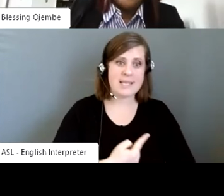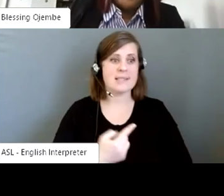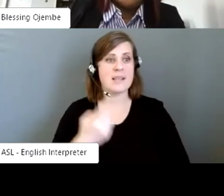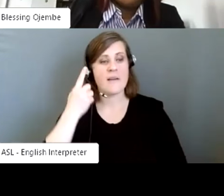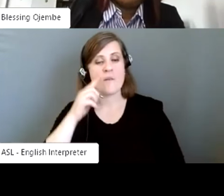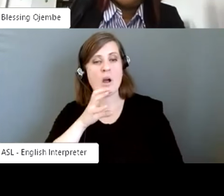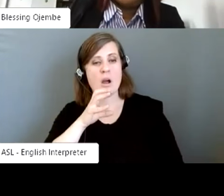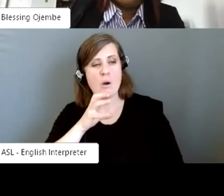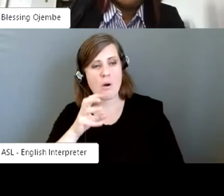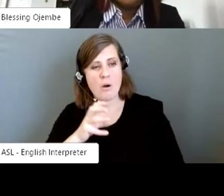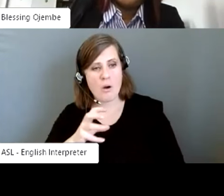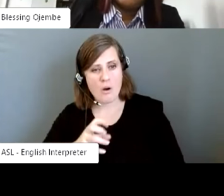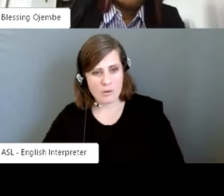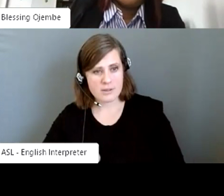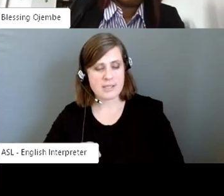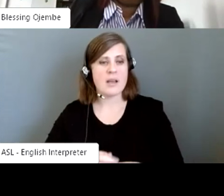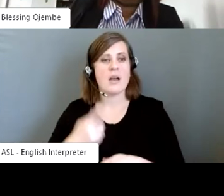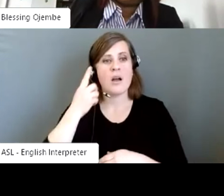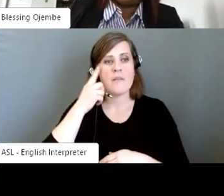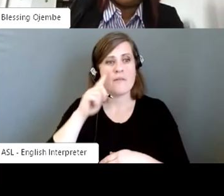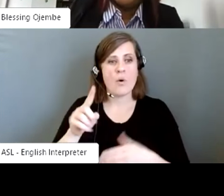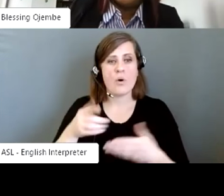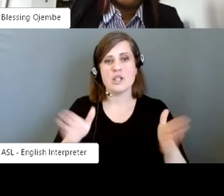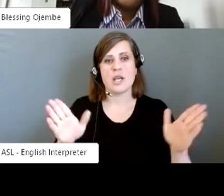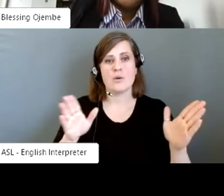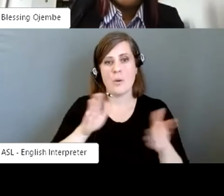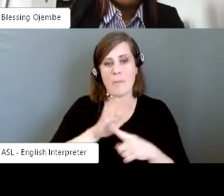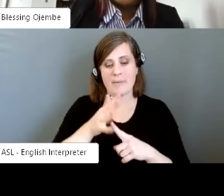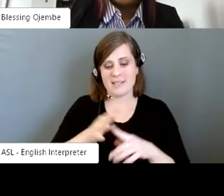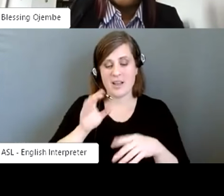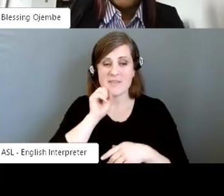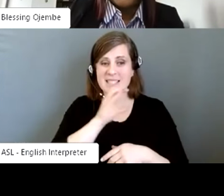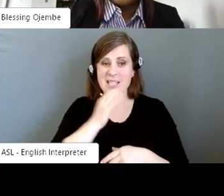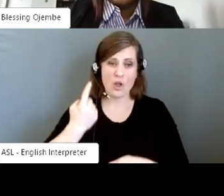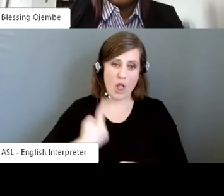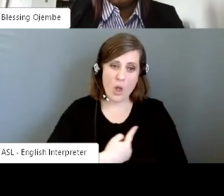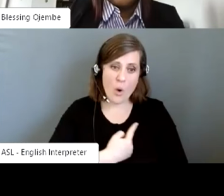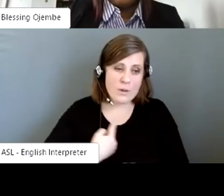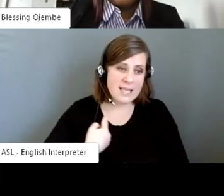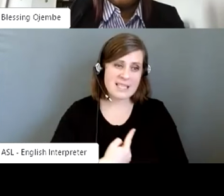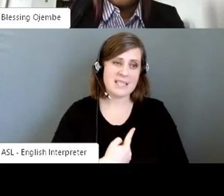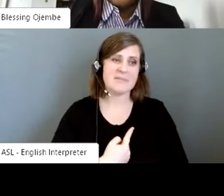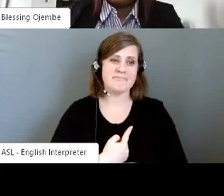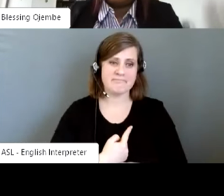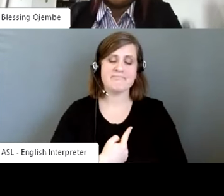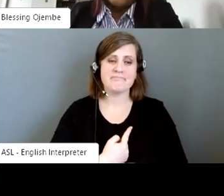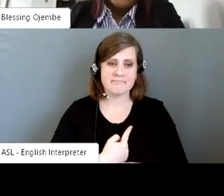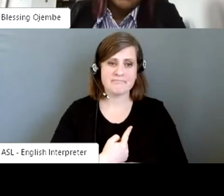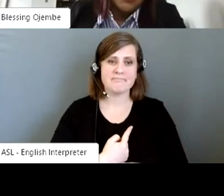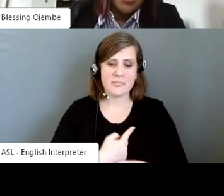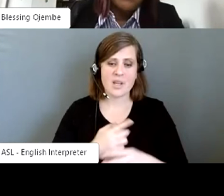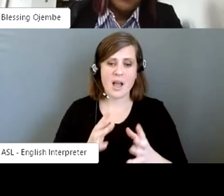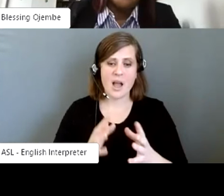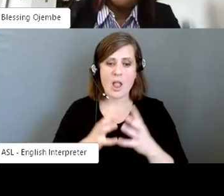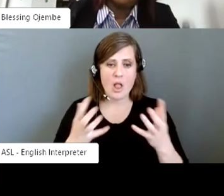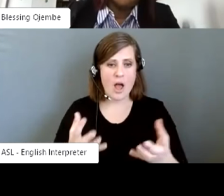population. And specifically among the general population of seniors, loneliness has been associated with a lot of